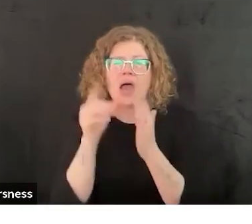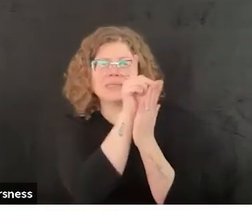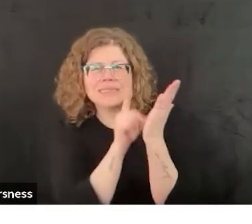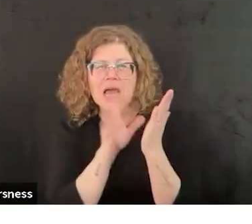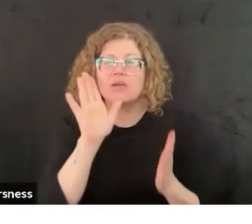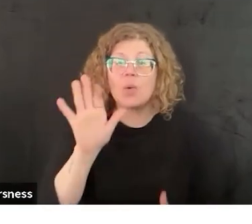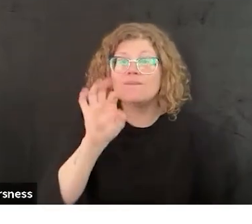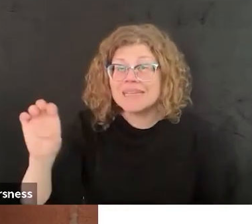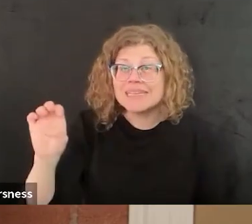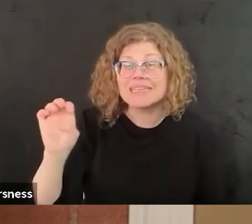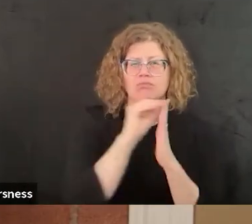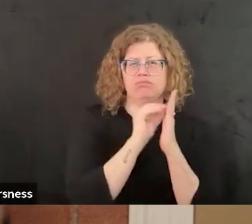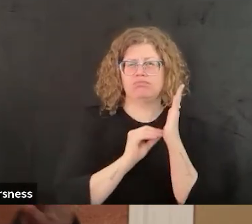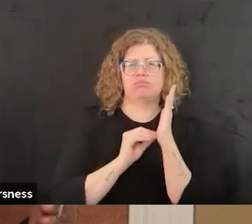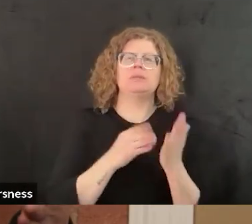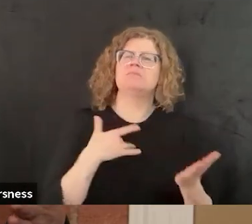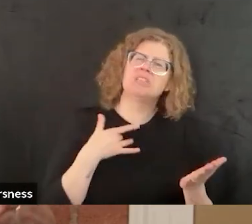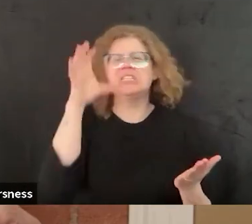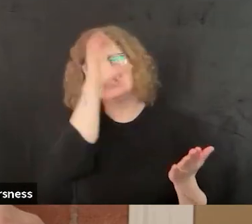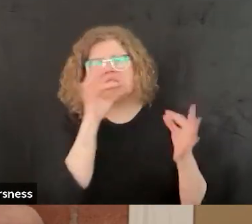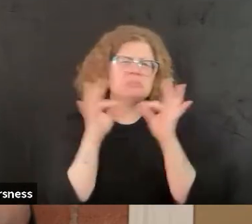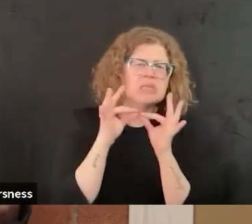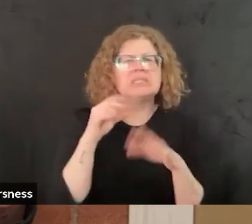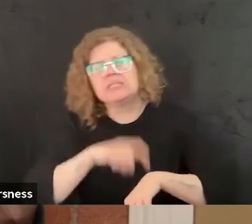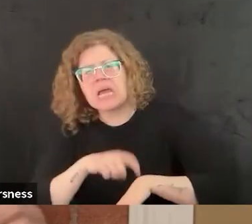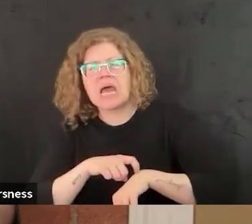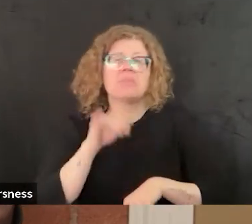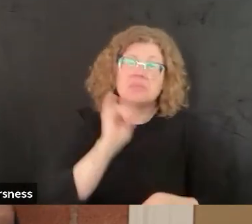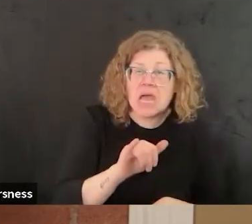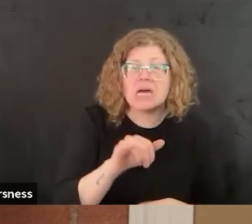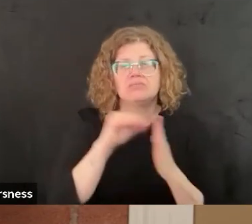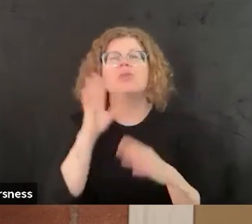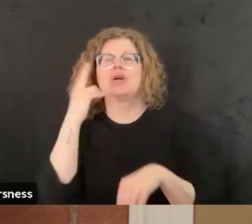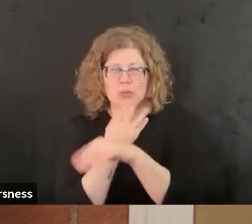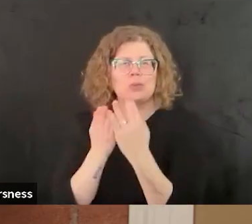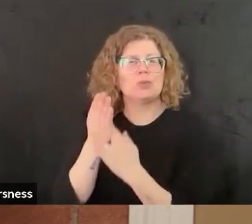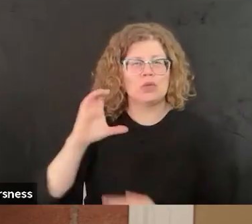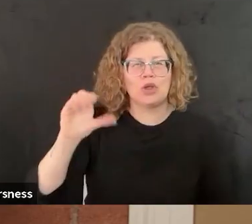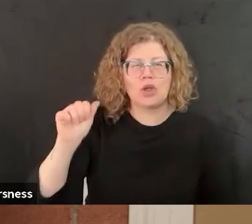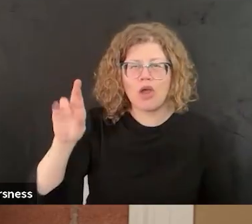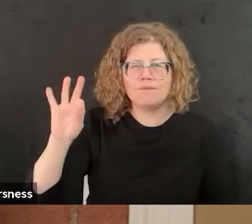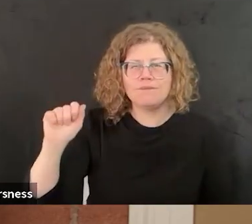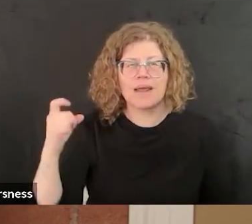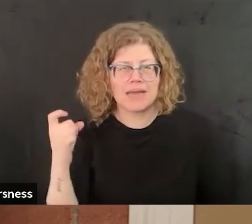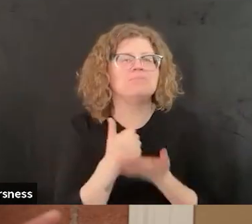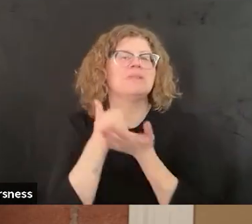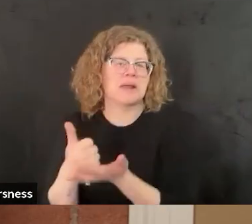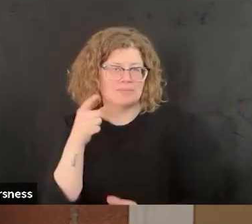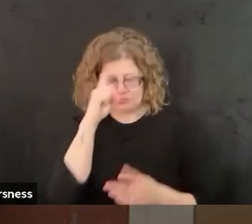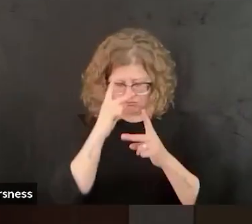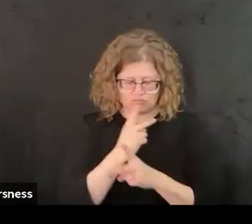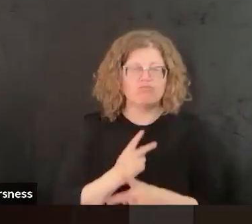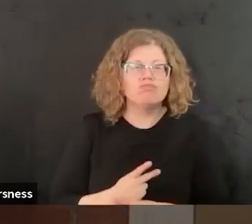can structure your fee schedule. So you could do an estimate of your time, you can run that through the Carfac calculator and come up with a good fee based